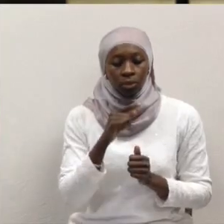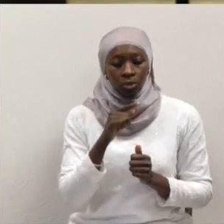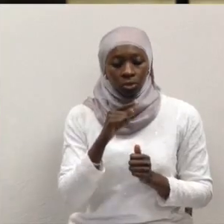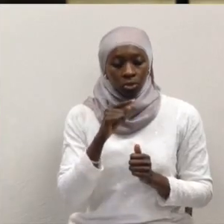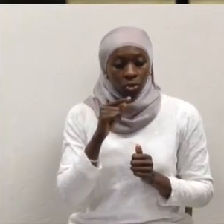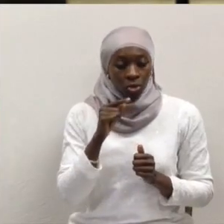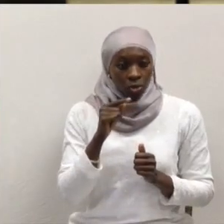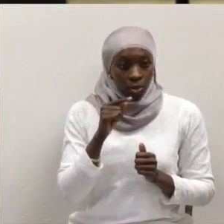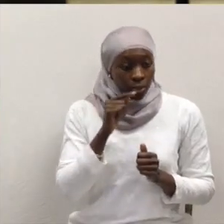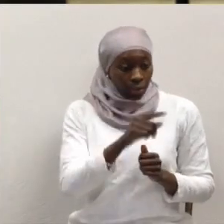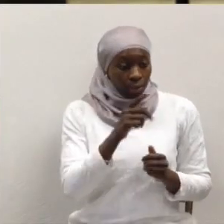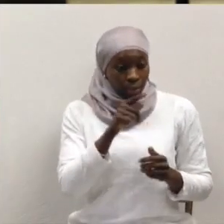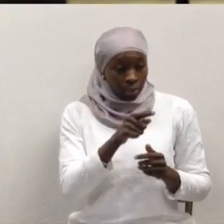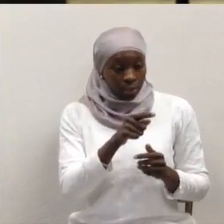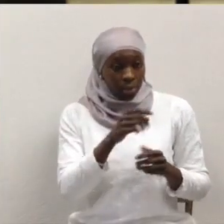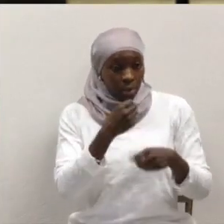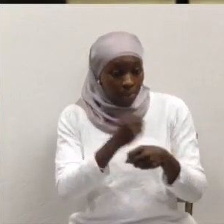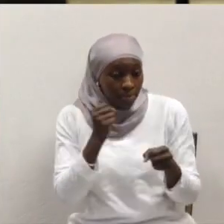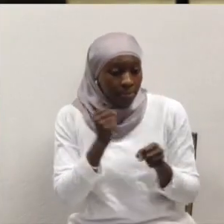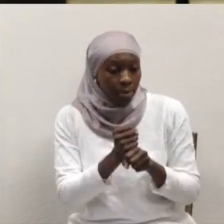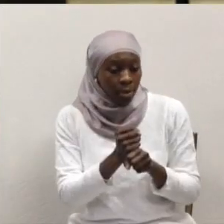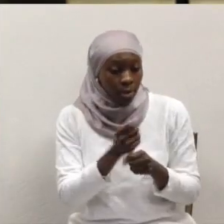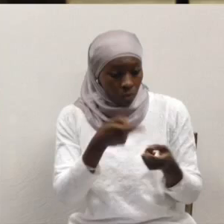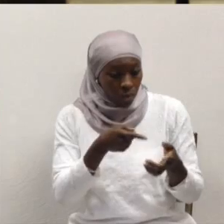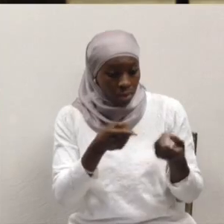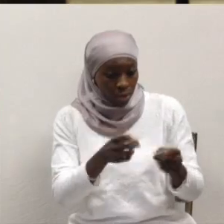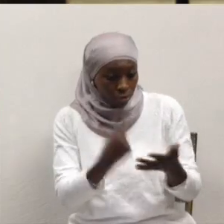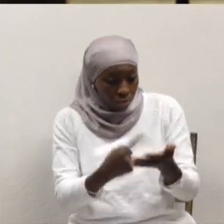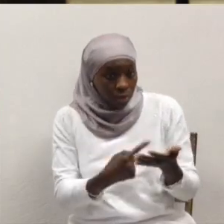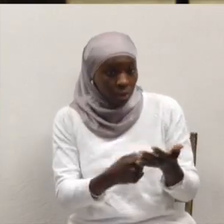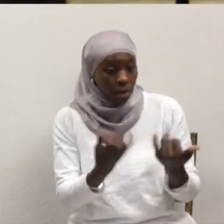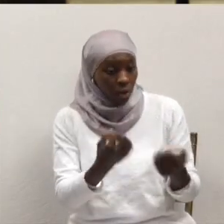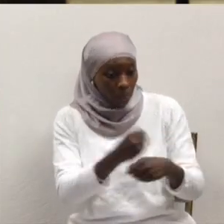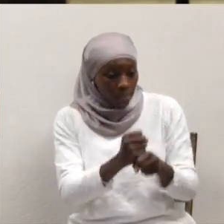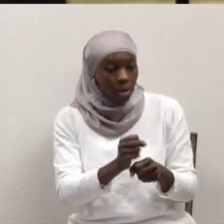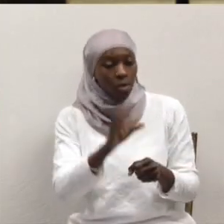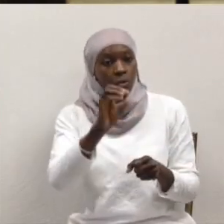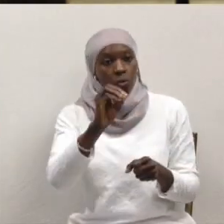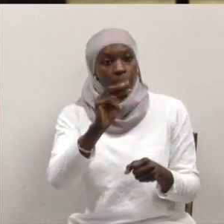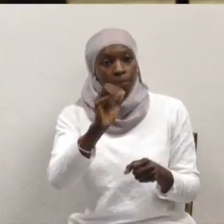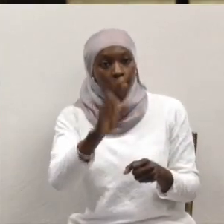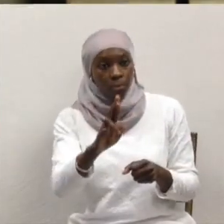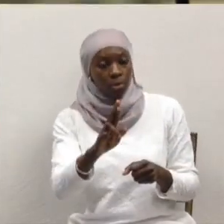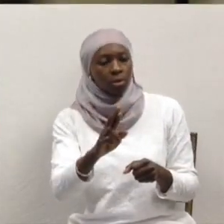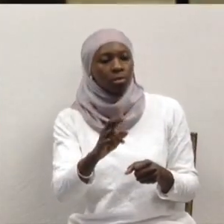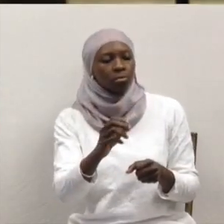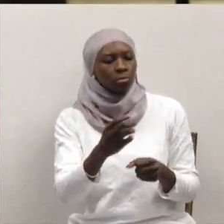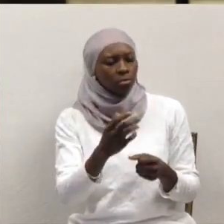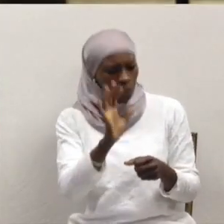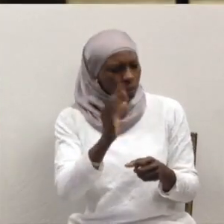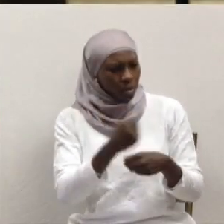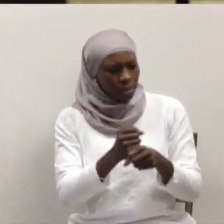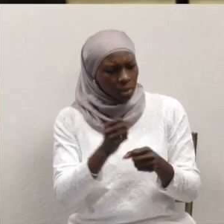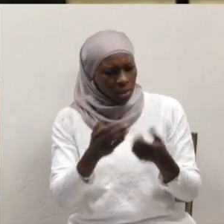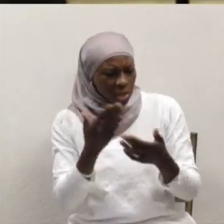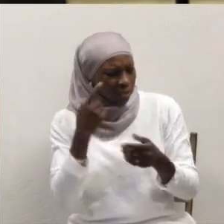this make Umar or any of the other companions even easy on the issue? No, it wouldn't make it easy for them. So